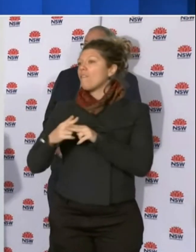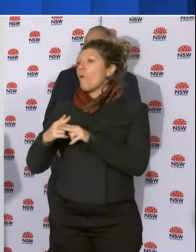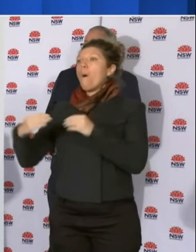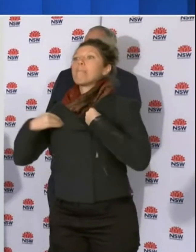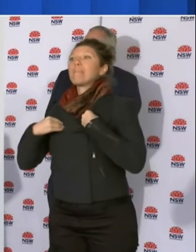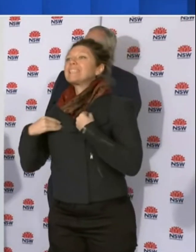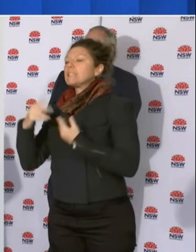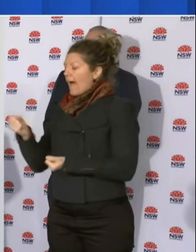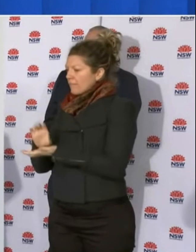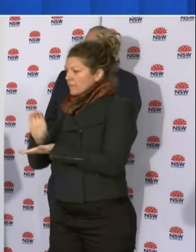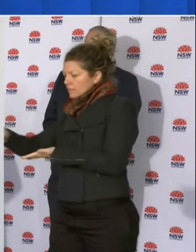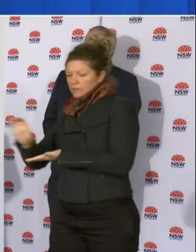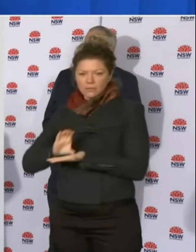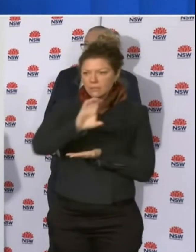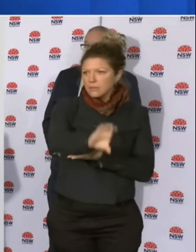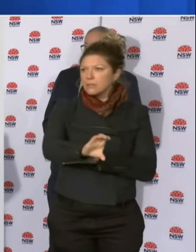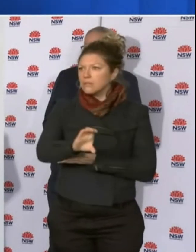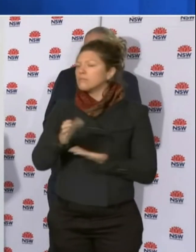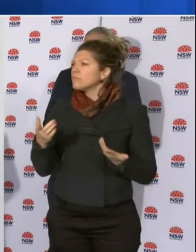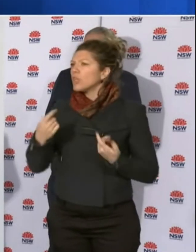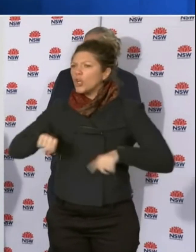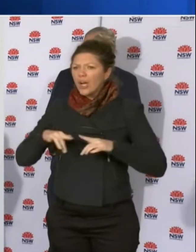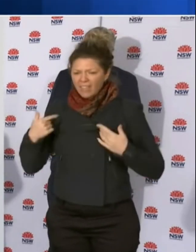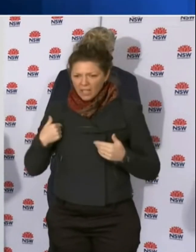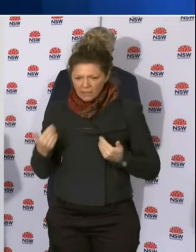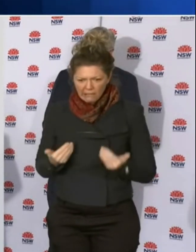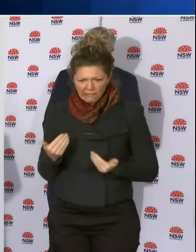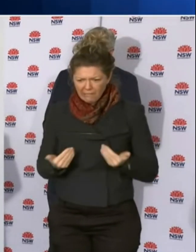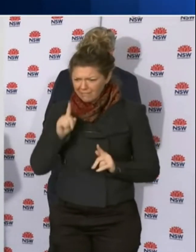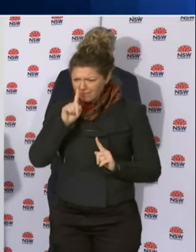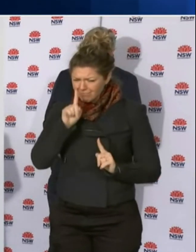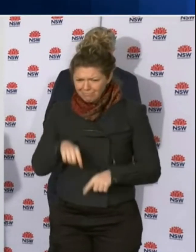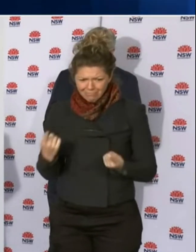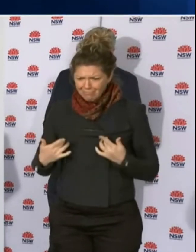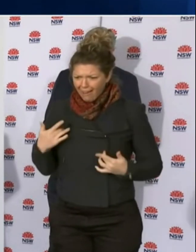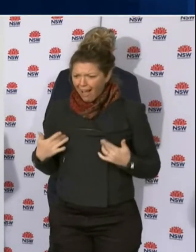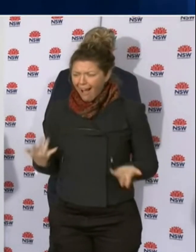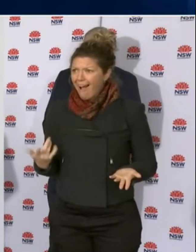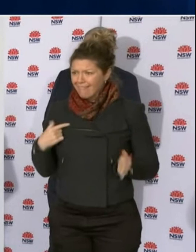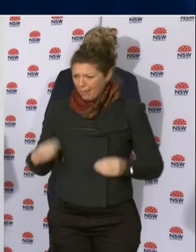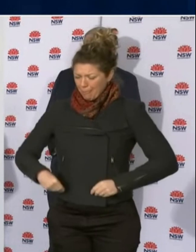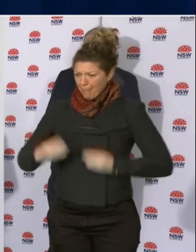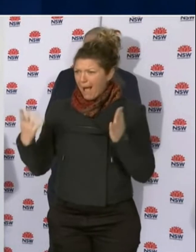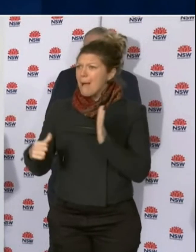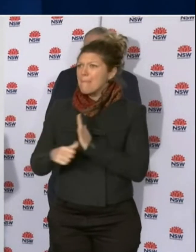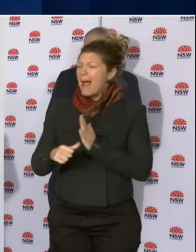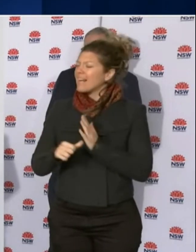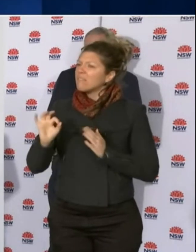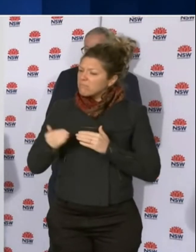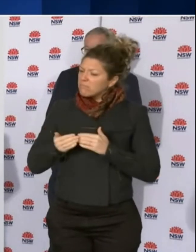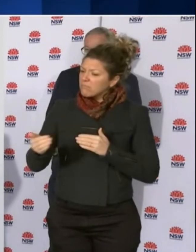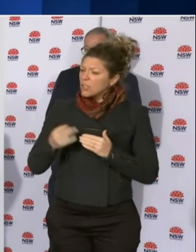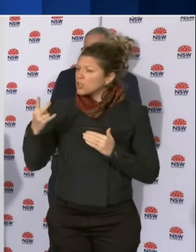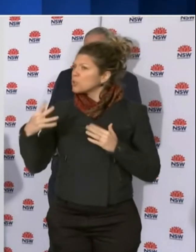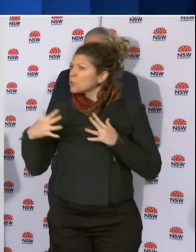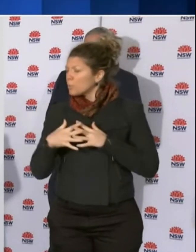to feel that they're going to go without the basic things they need to live safely in the next couple of weeks. But I